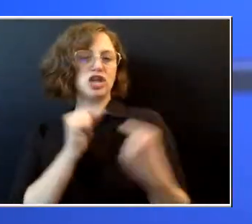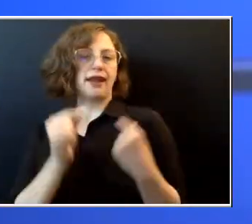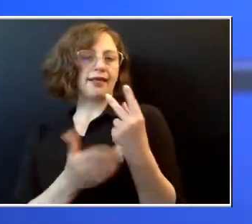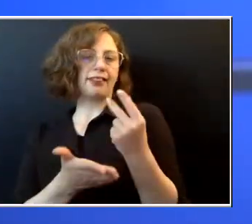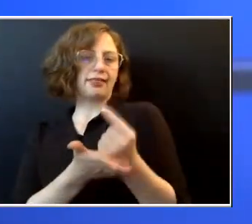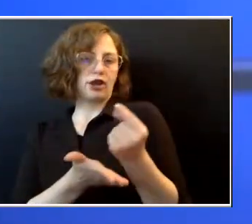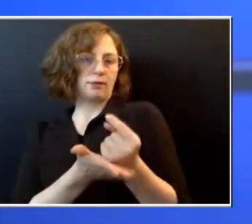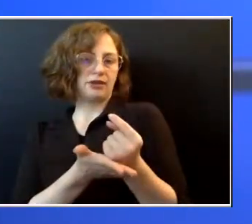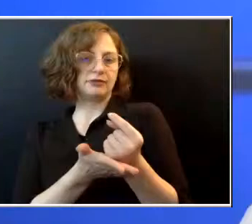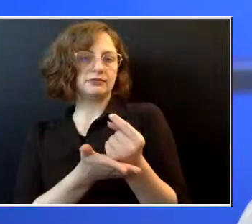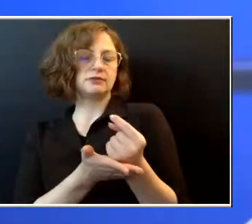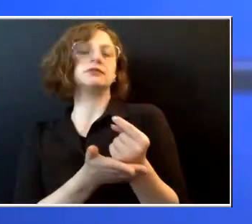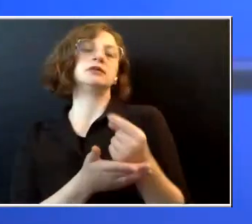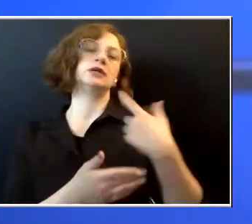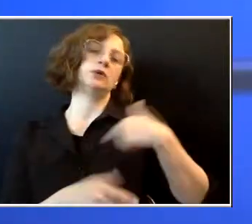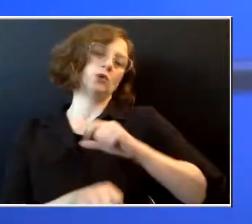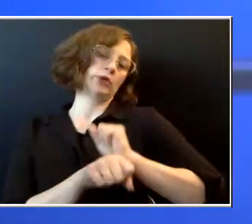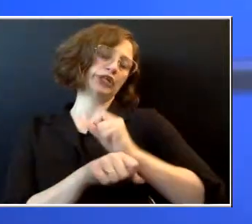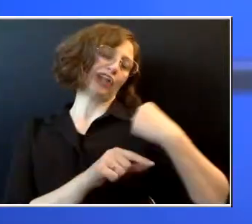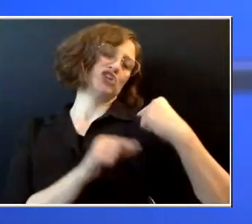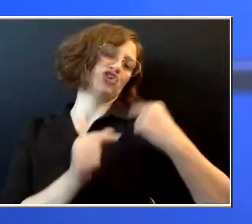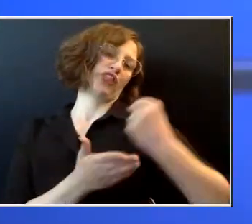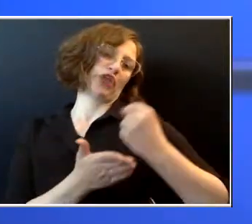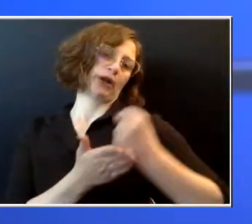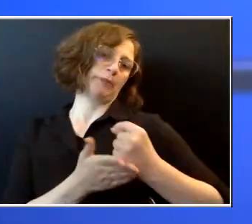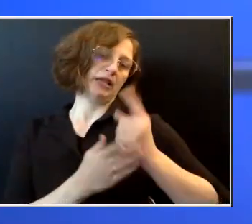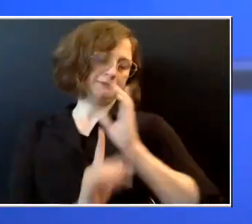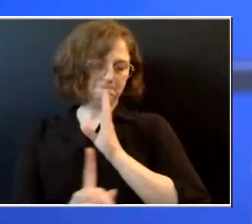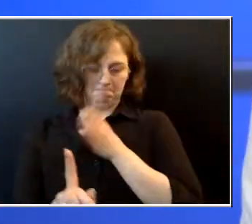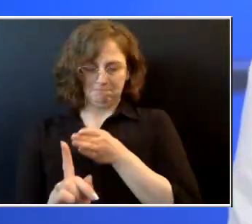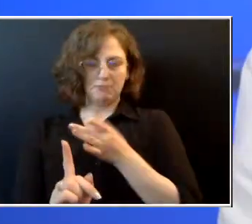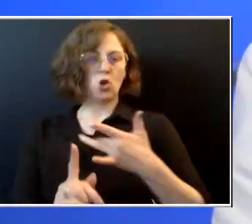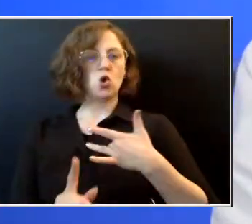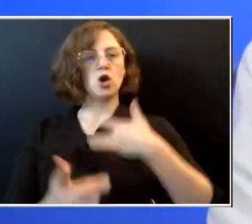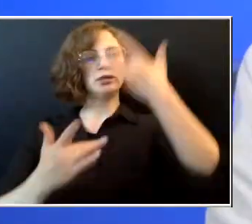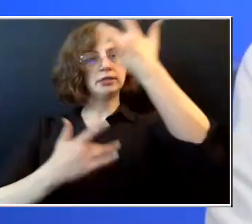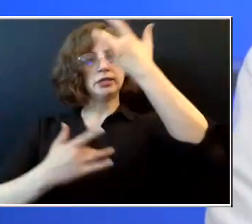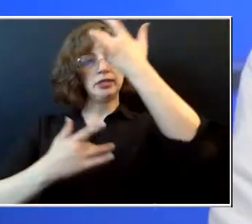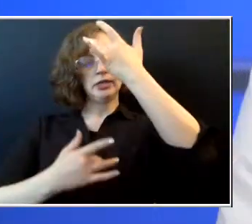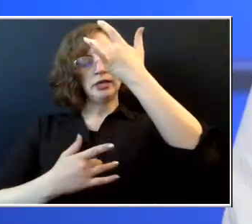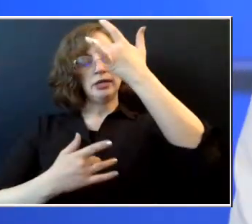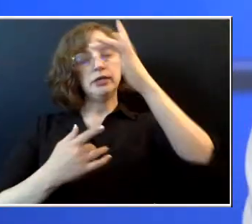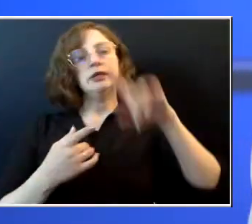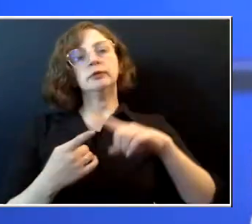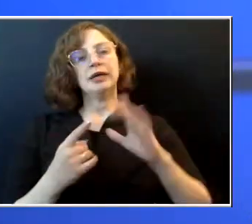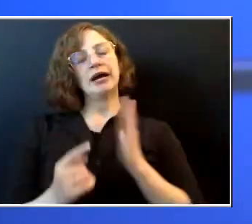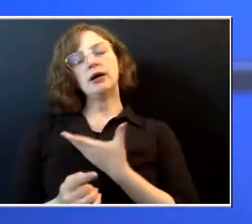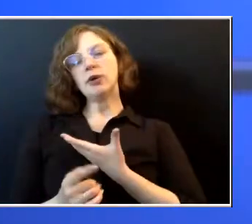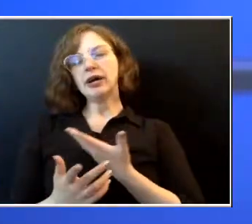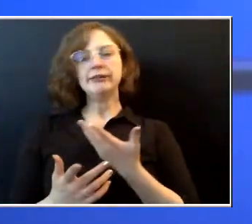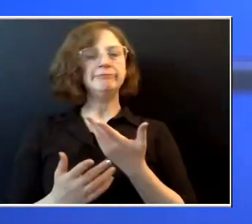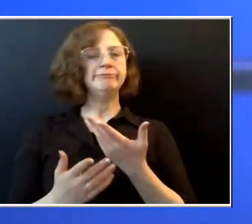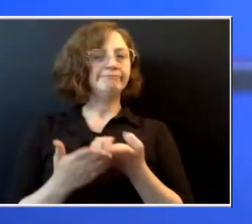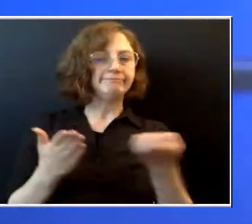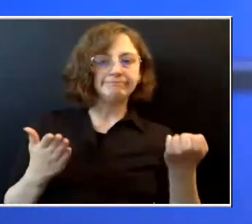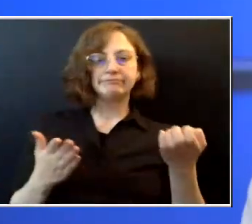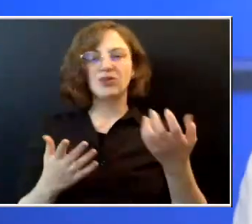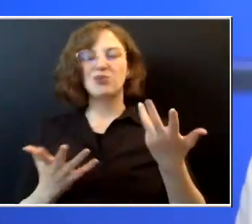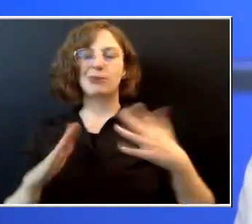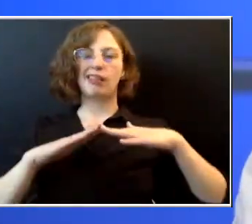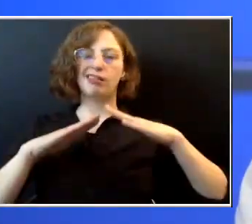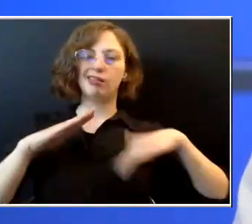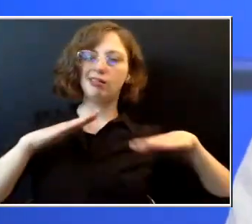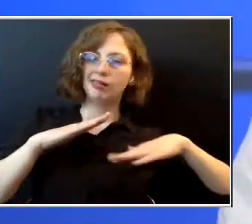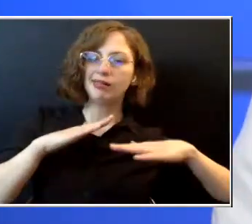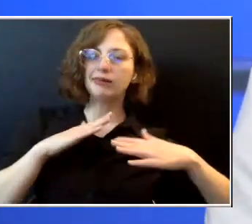we were working on gene therapies for heart disease when our tools were pretty basic, and I've kind of moved